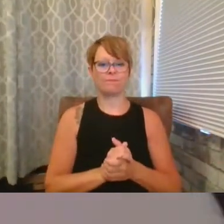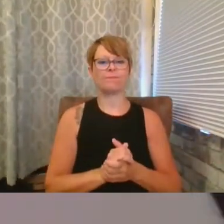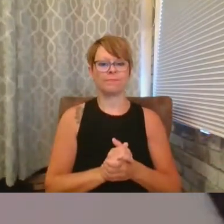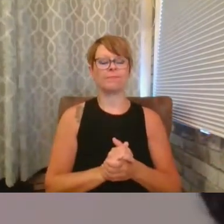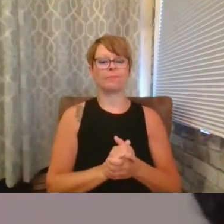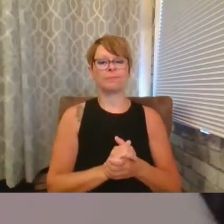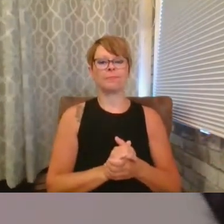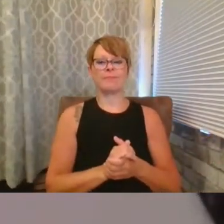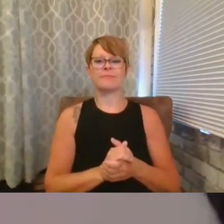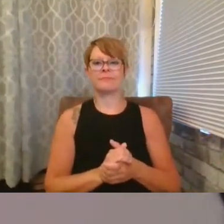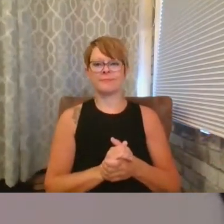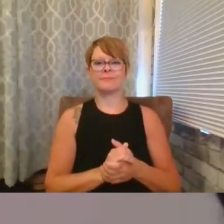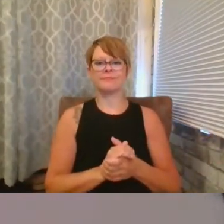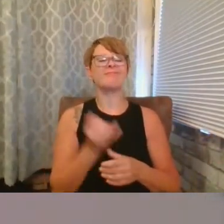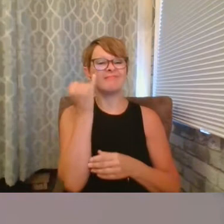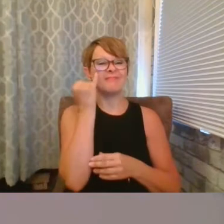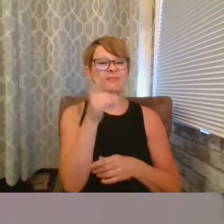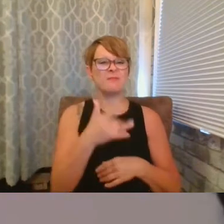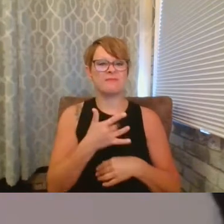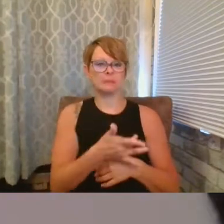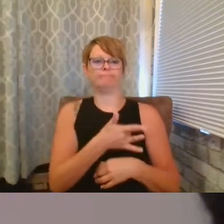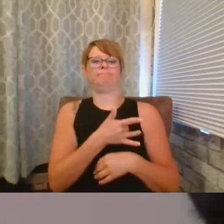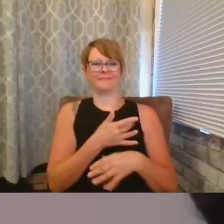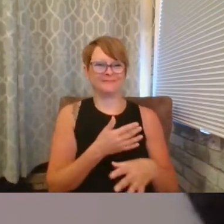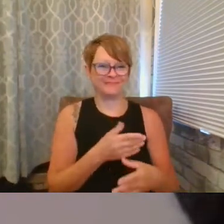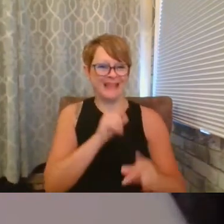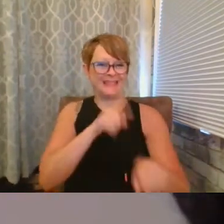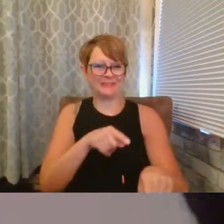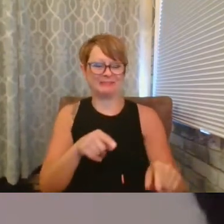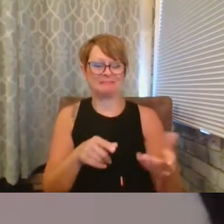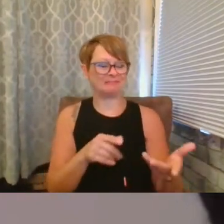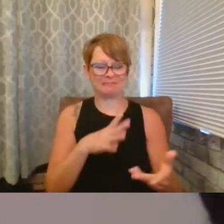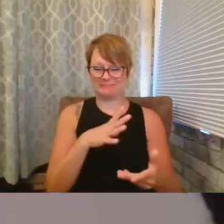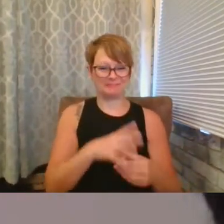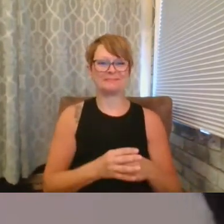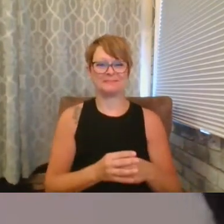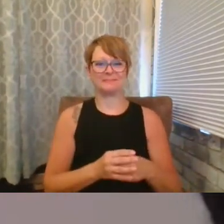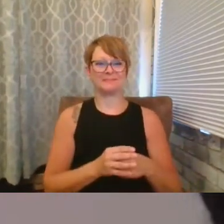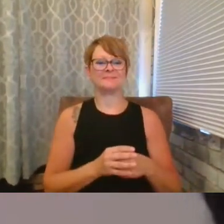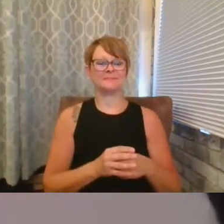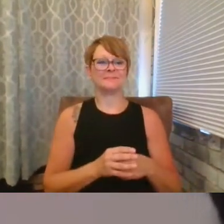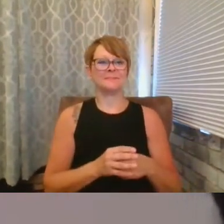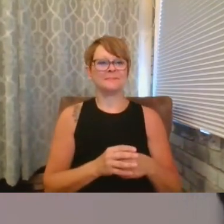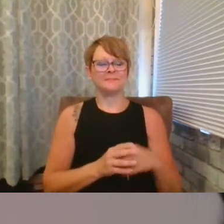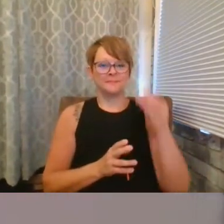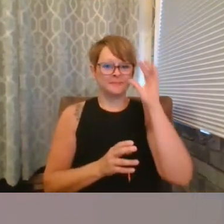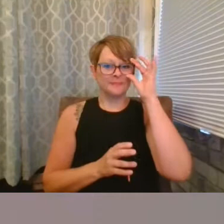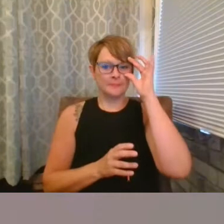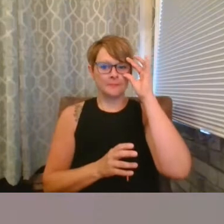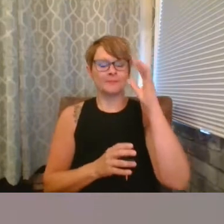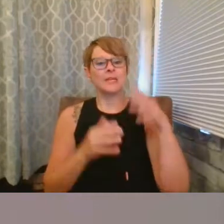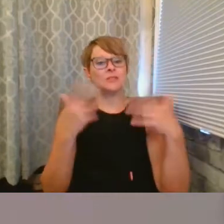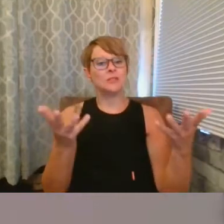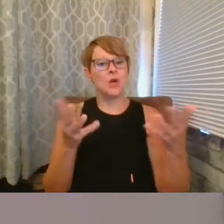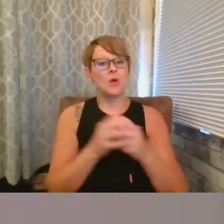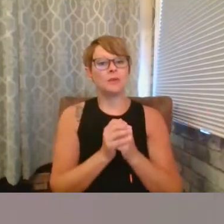and life history here. Your business ideas. So a